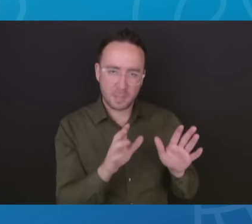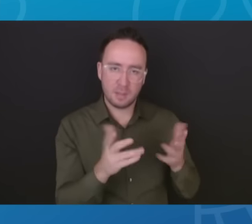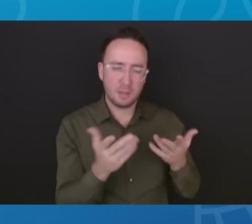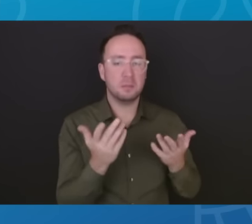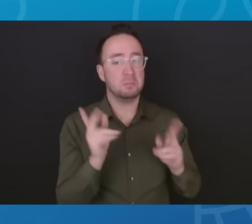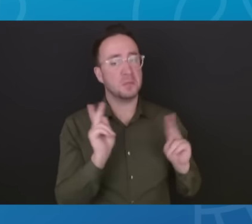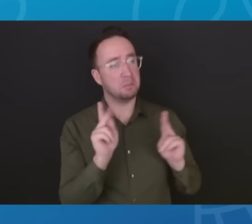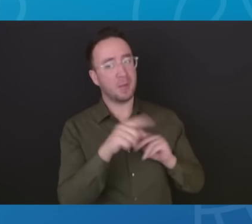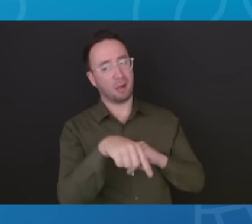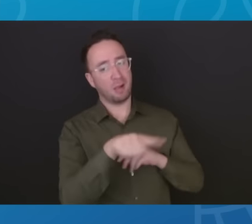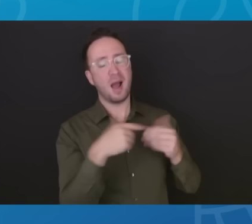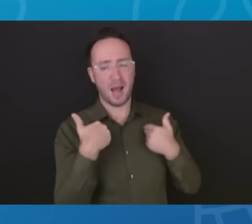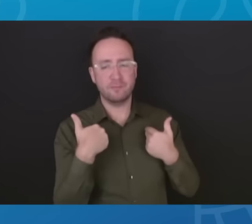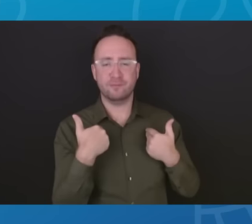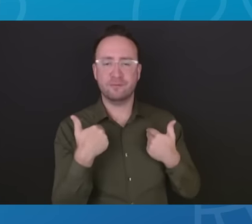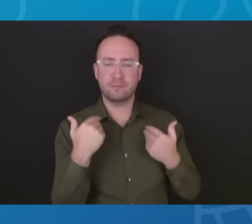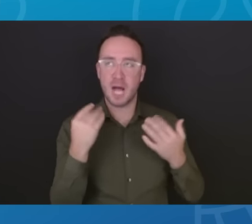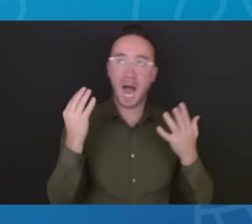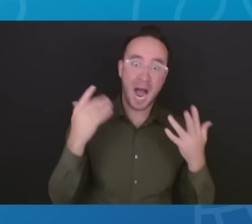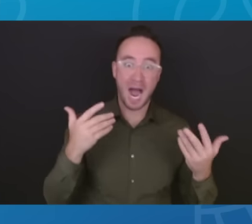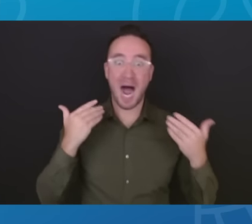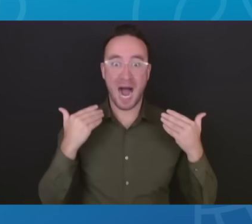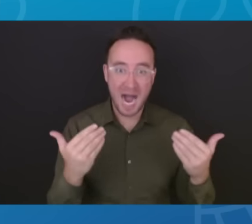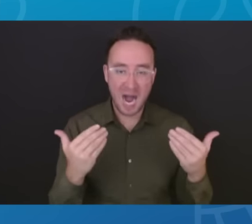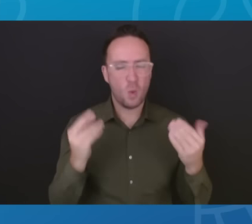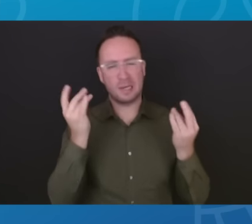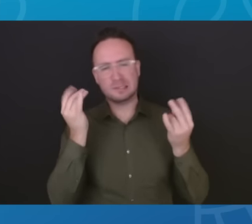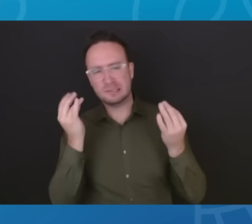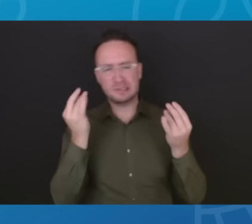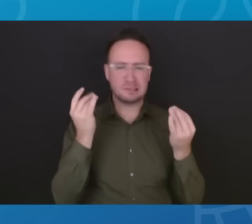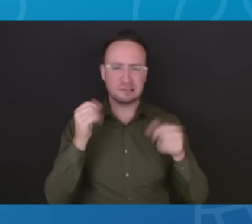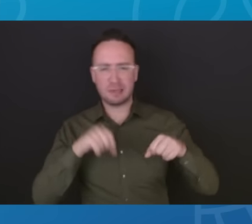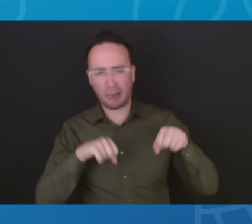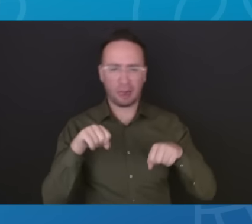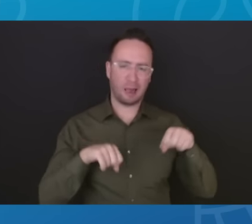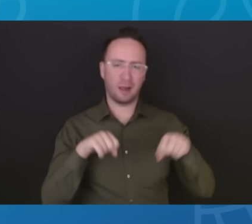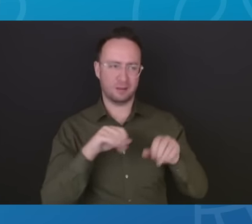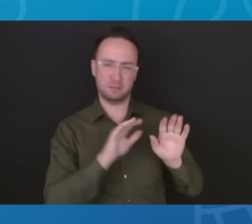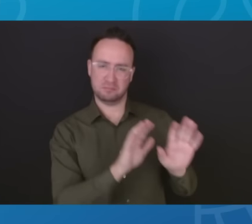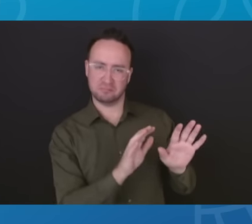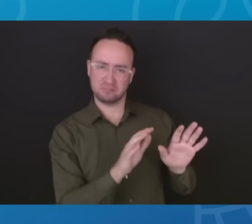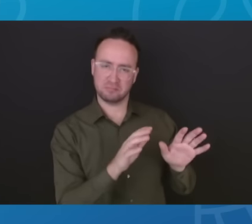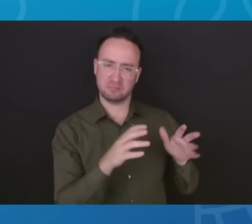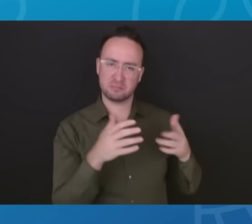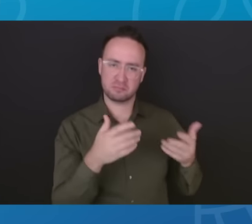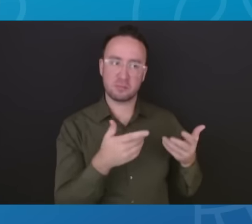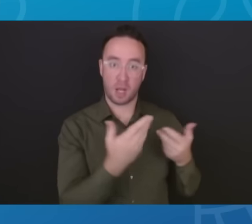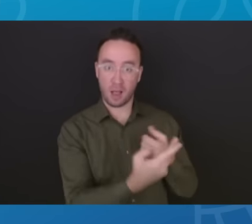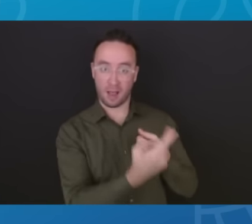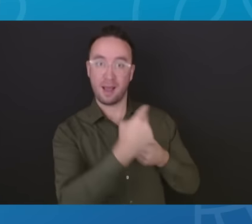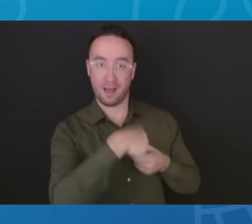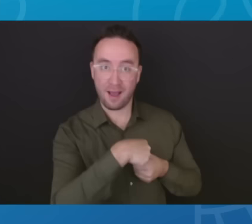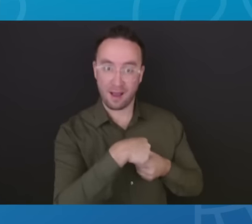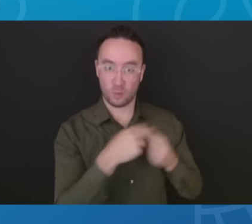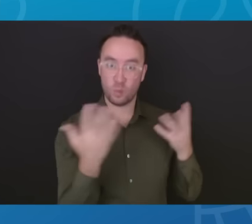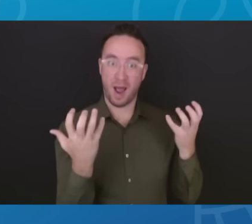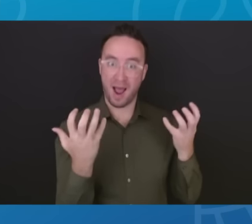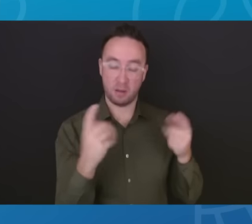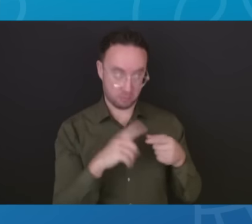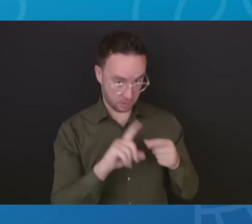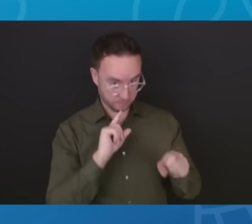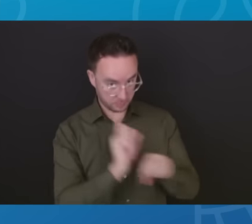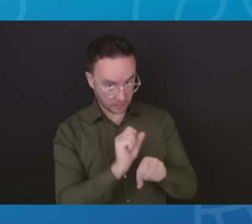know if they can join a flight, even if they haven't yet decided to join a flight and to leave Lebanon. So look, I think